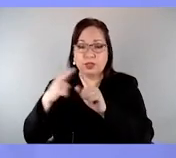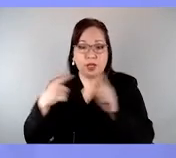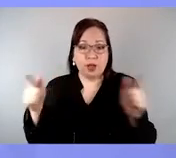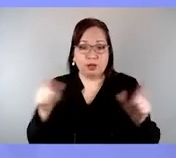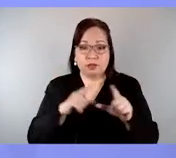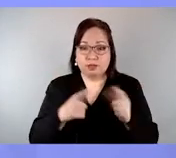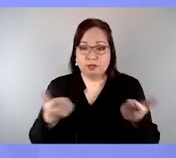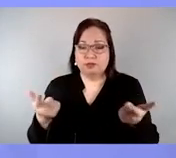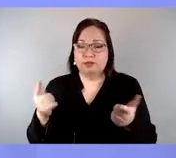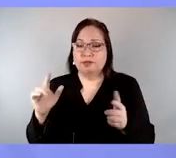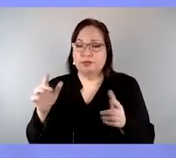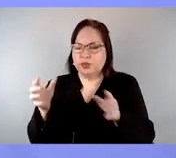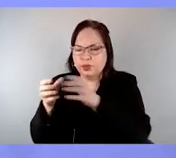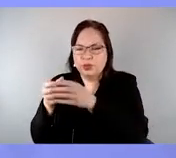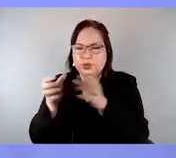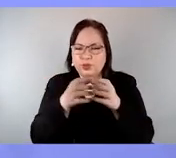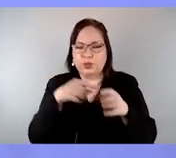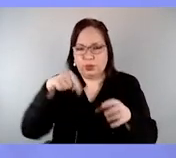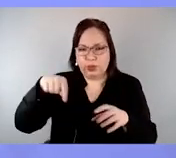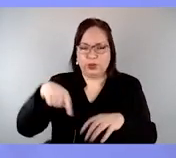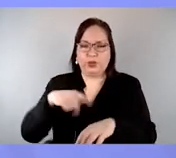ethno-linguistic groupings in this country.